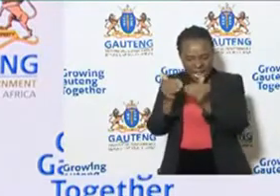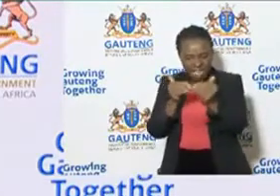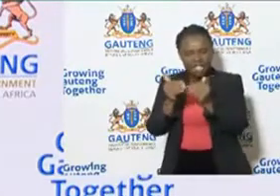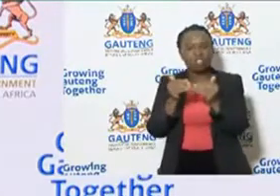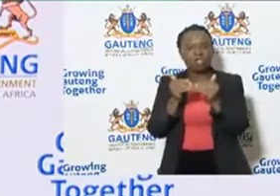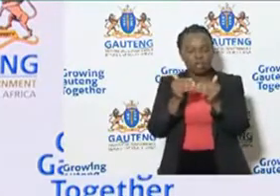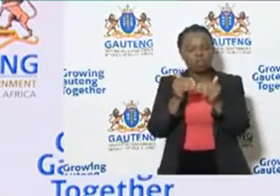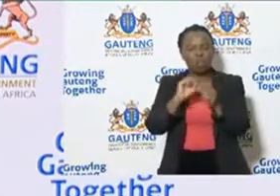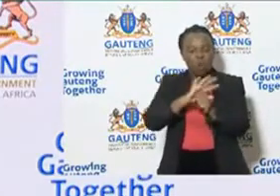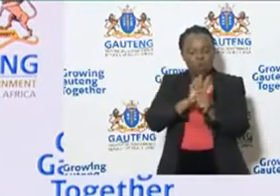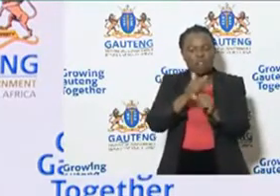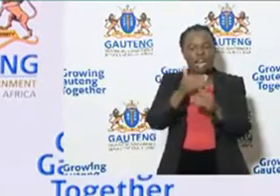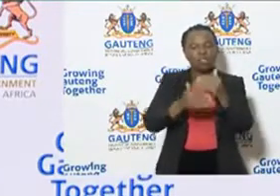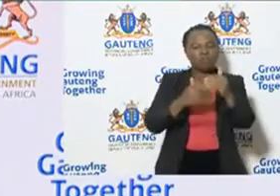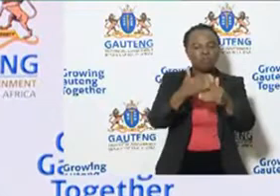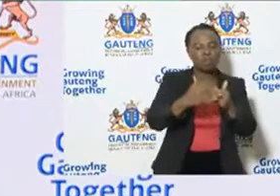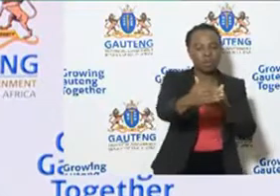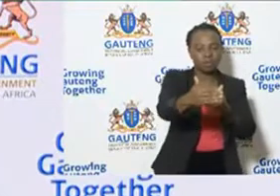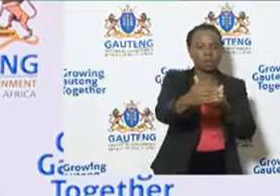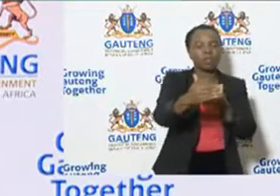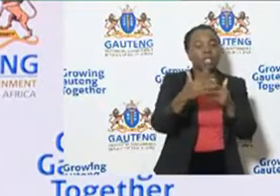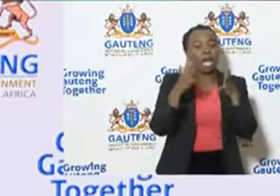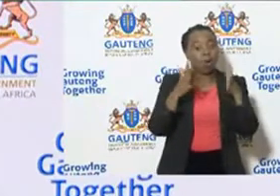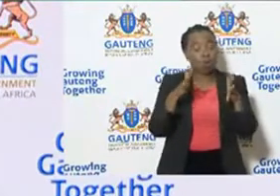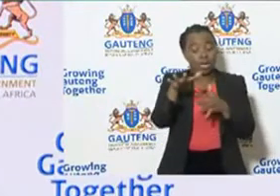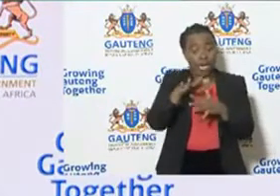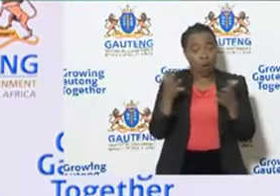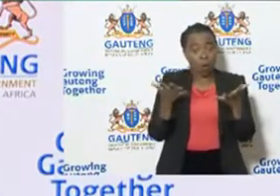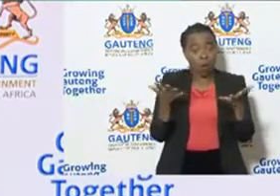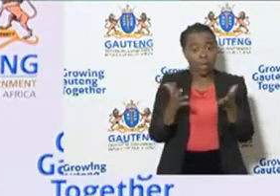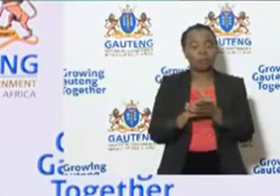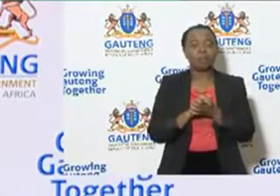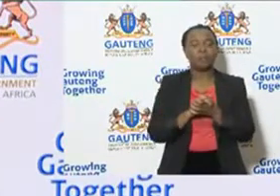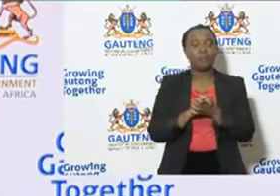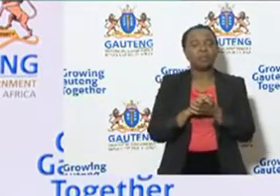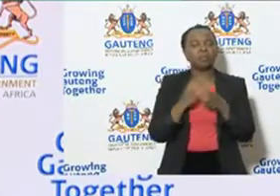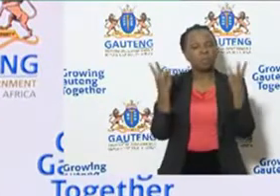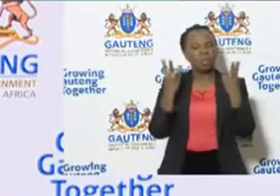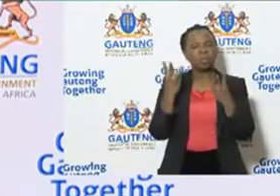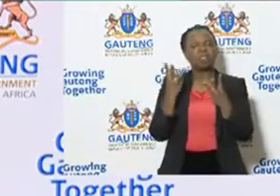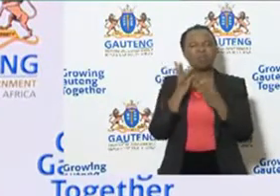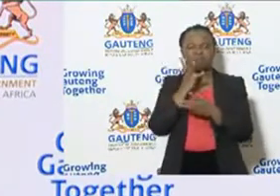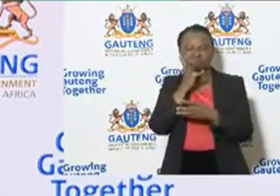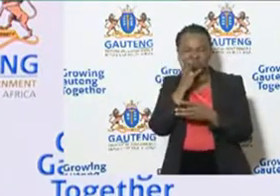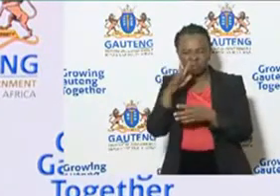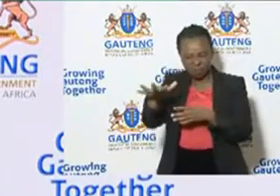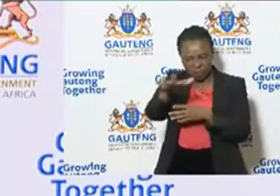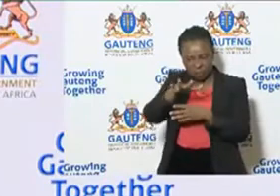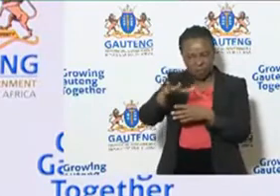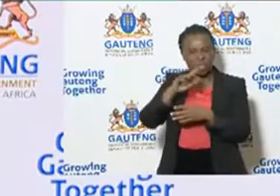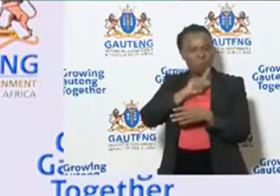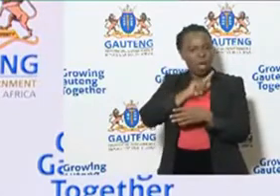progression, especially in the areas that where we have high density numbers. It would not be easy to